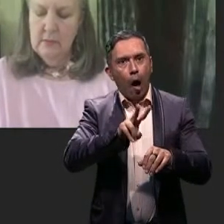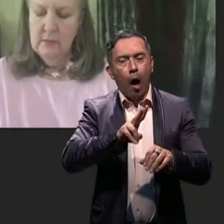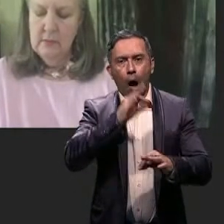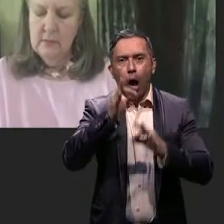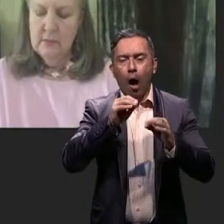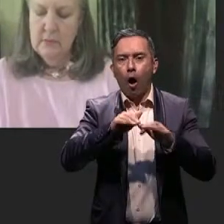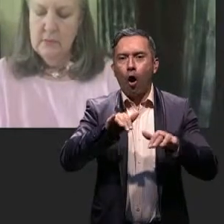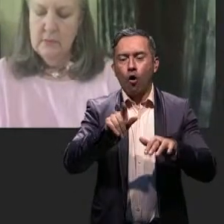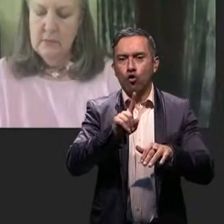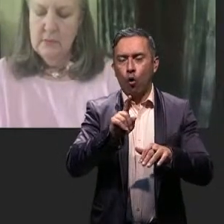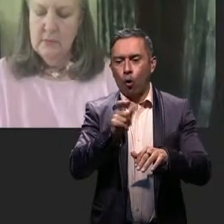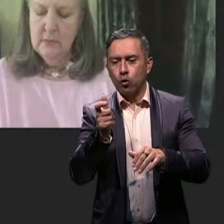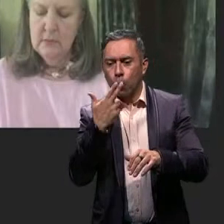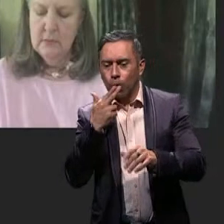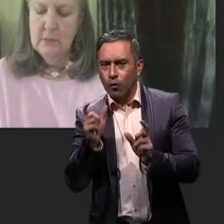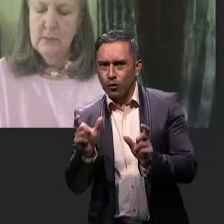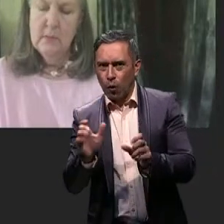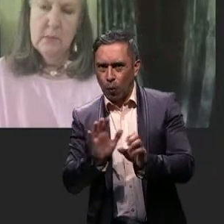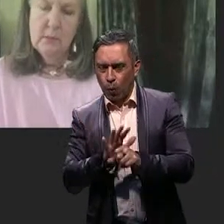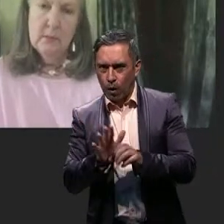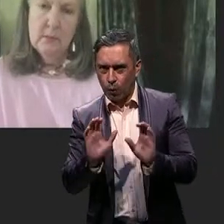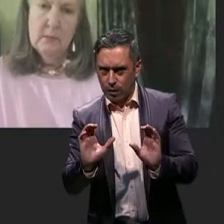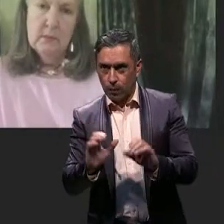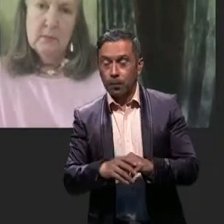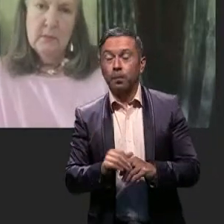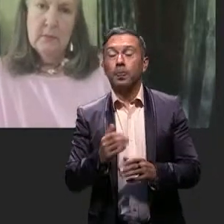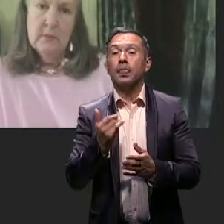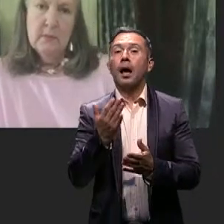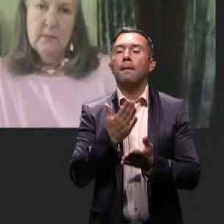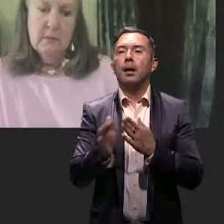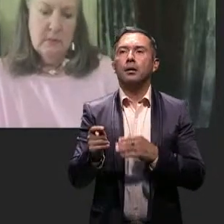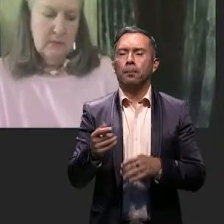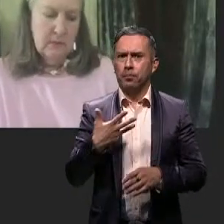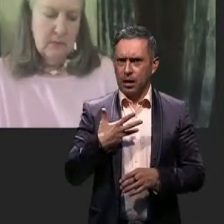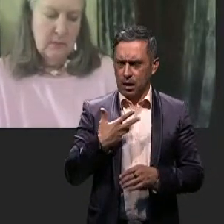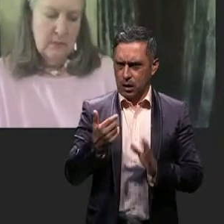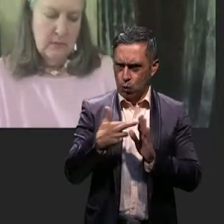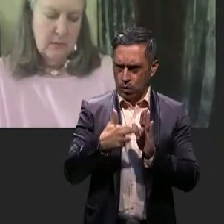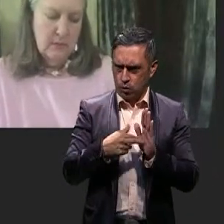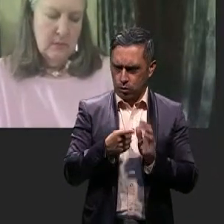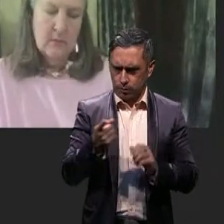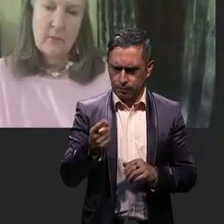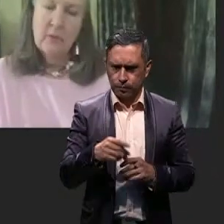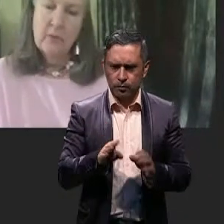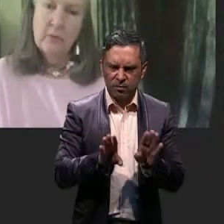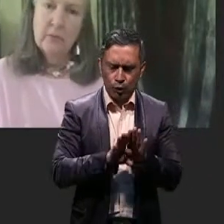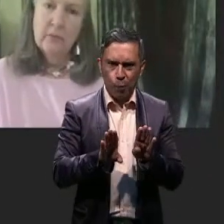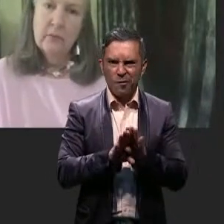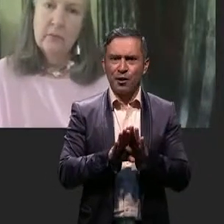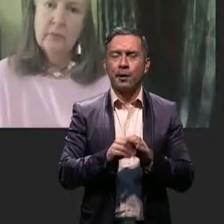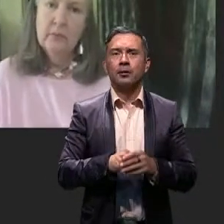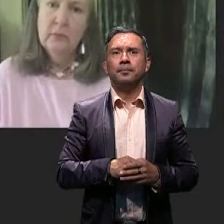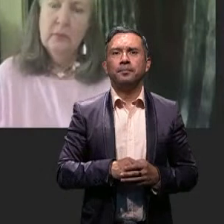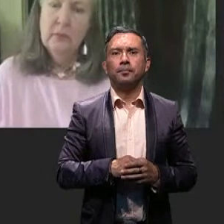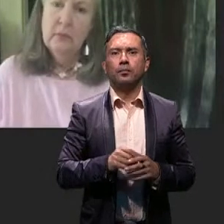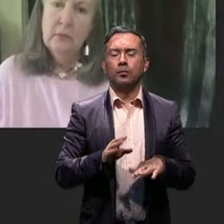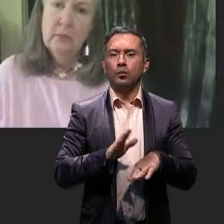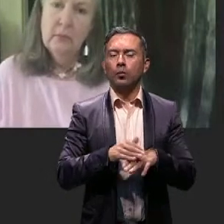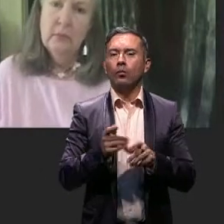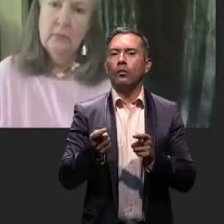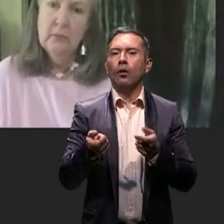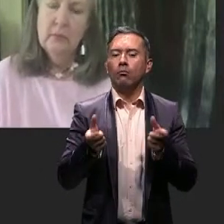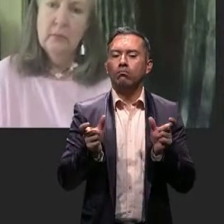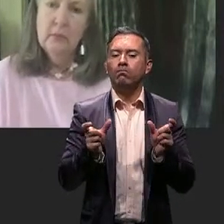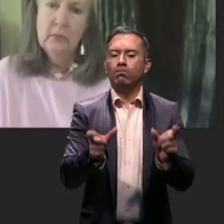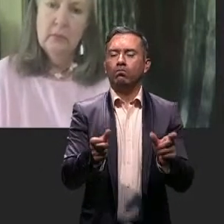you see this along these lines? And if there are regulations